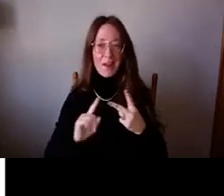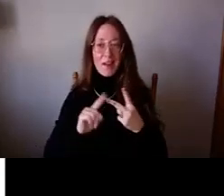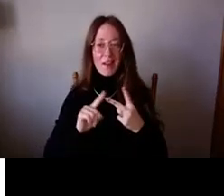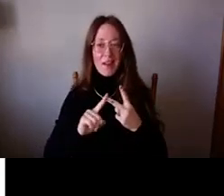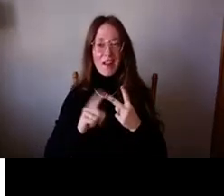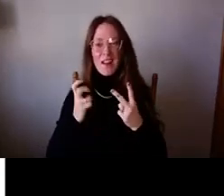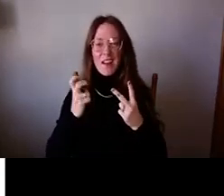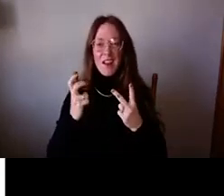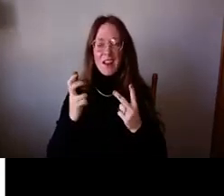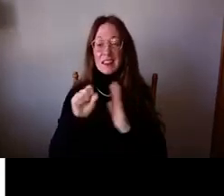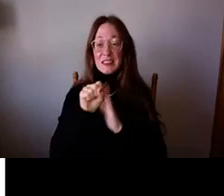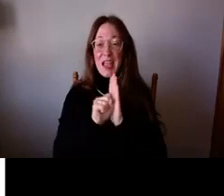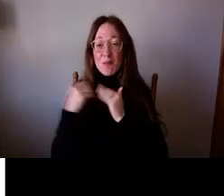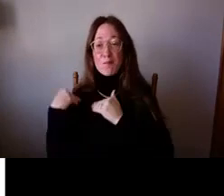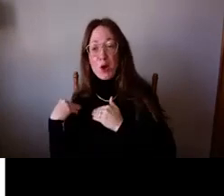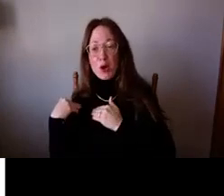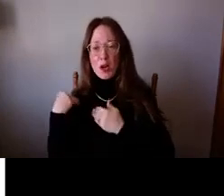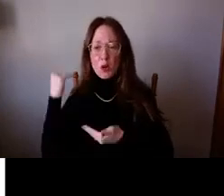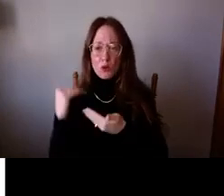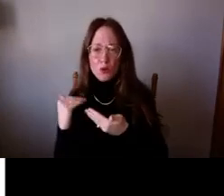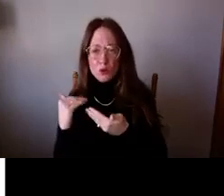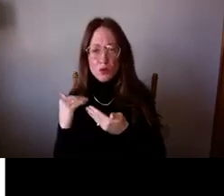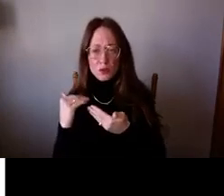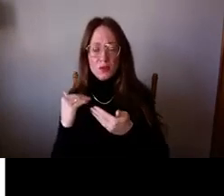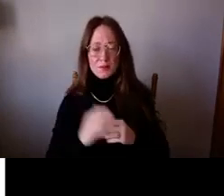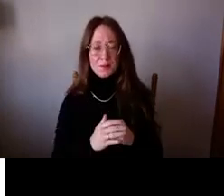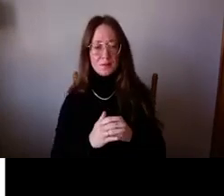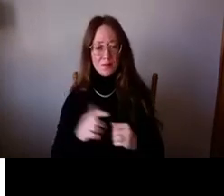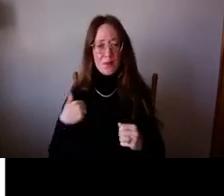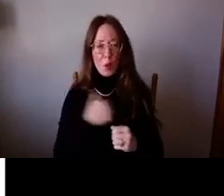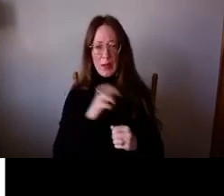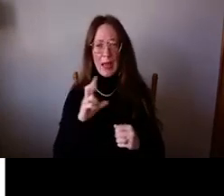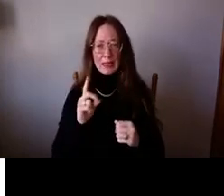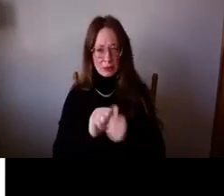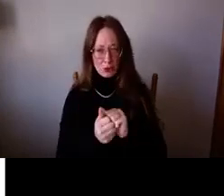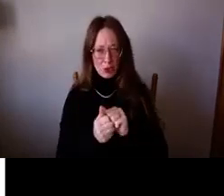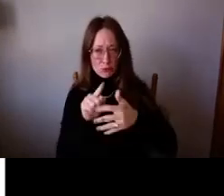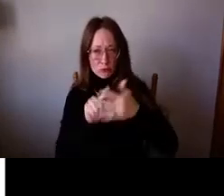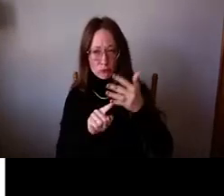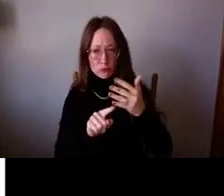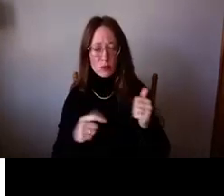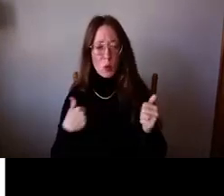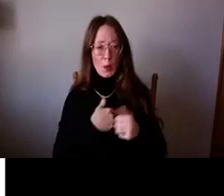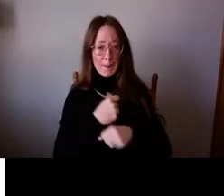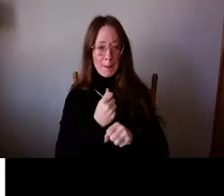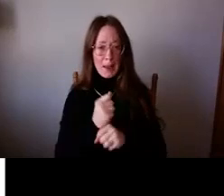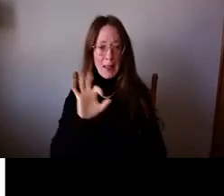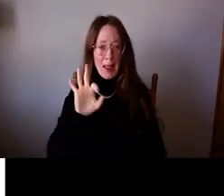states in the provision of services. So we did a number of things. We issued an FAQ on prior